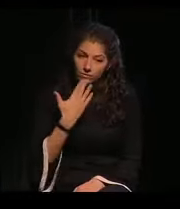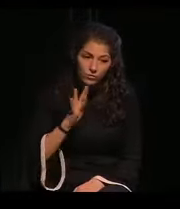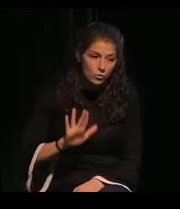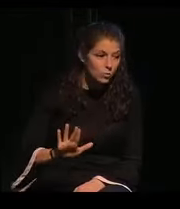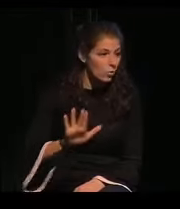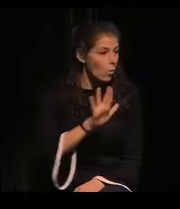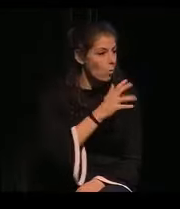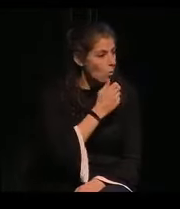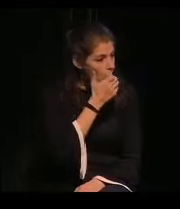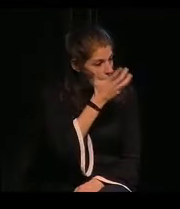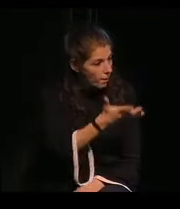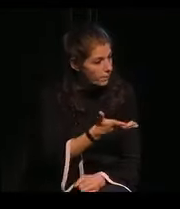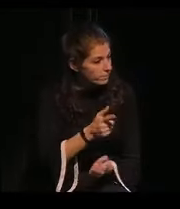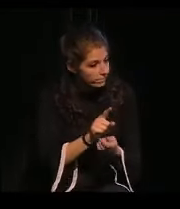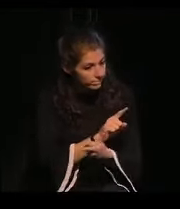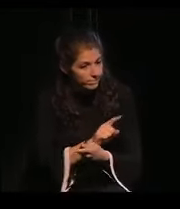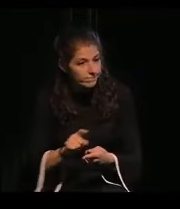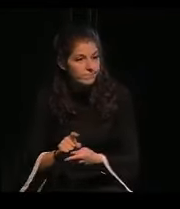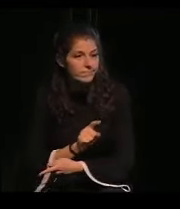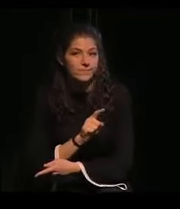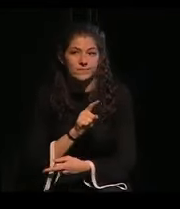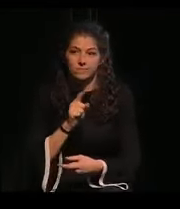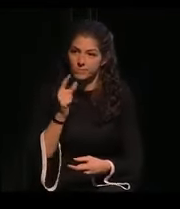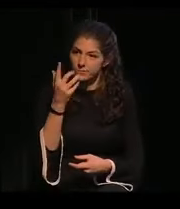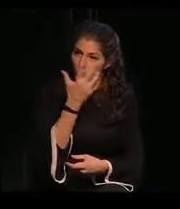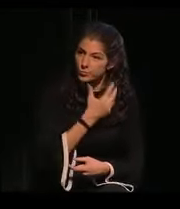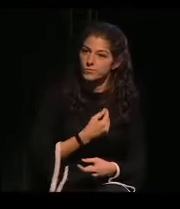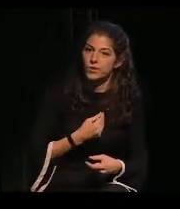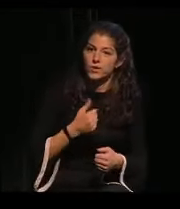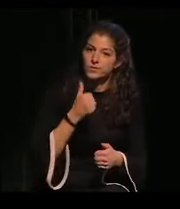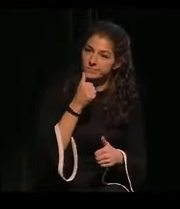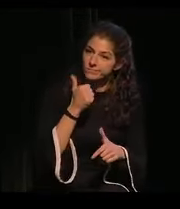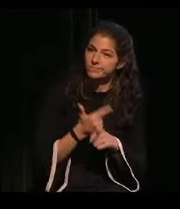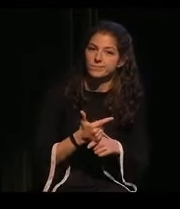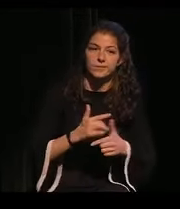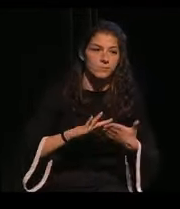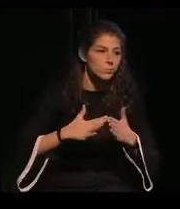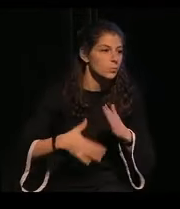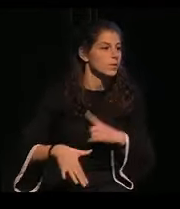warm reception into this very beautiful sisterhood community.